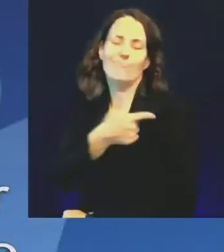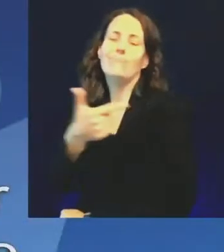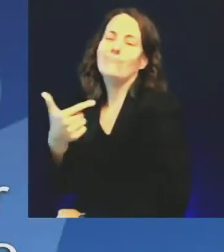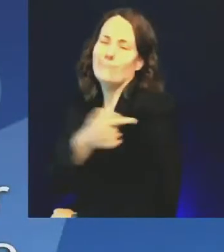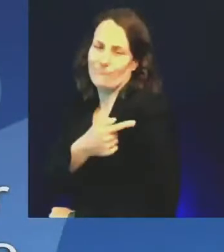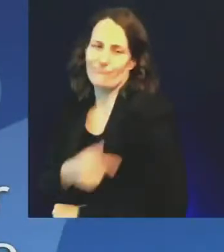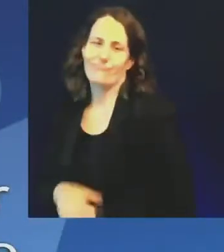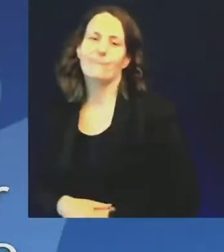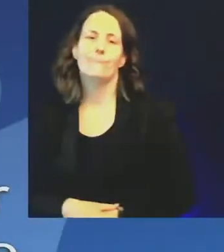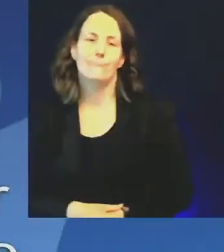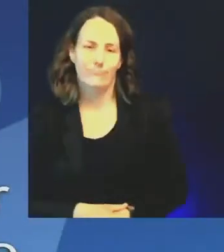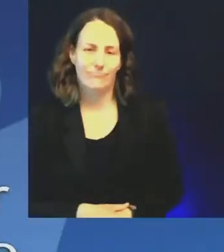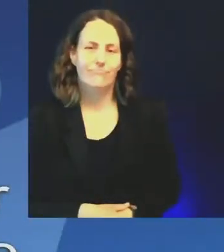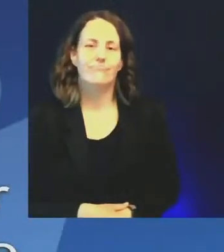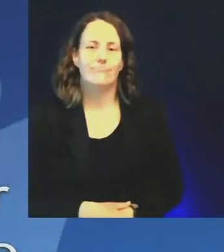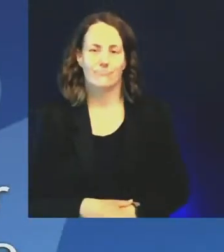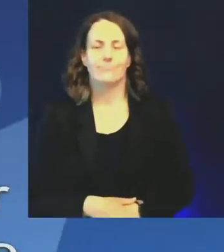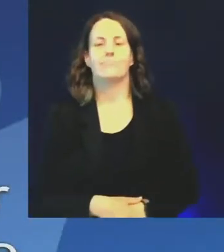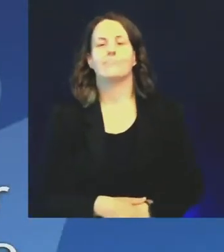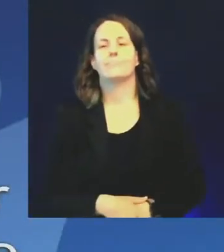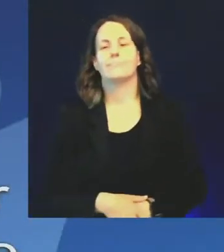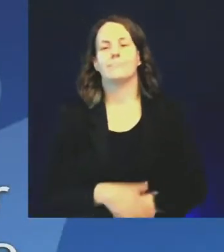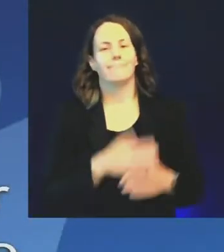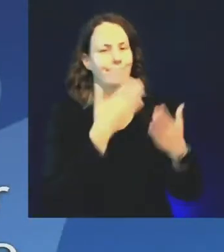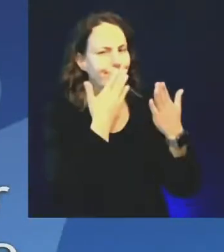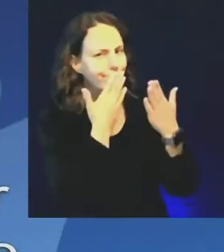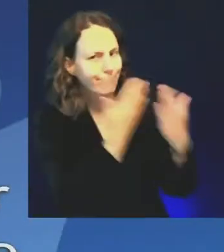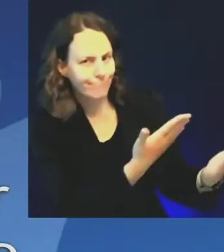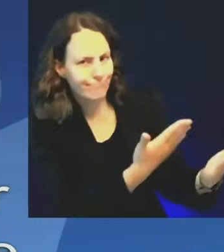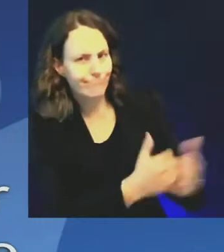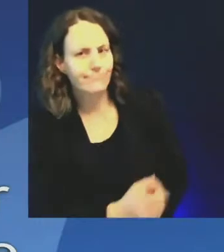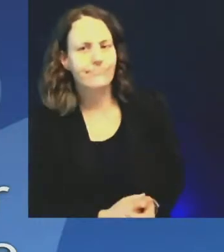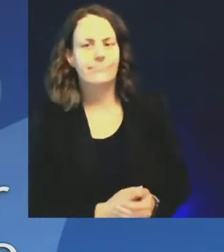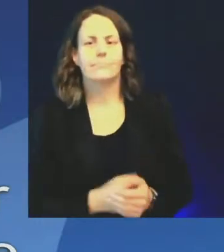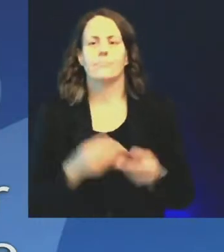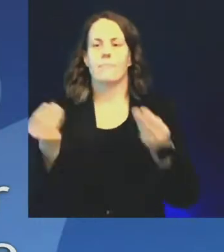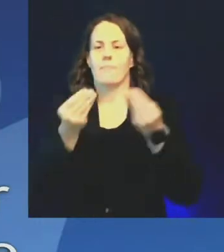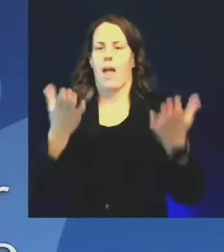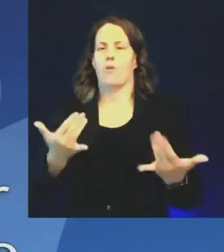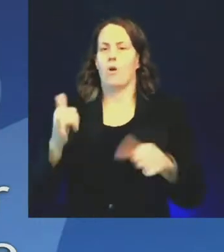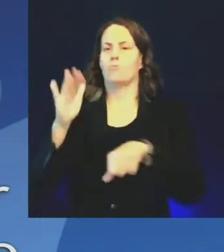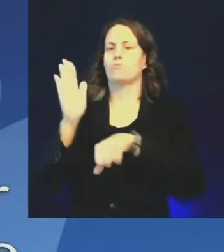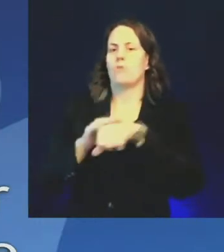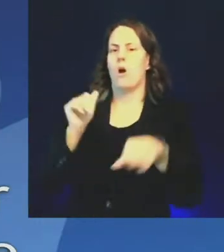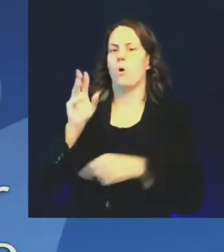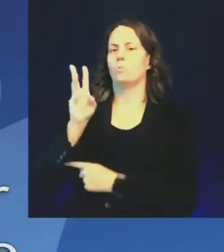Thank you for that. Now to David Wahlberg, Wisconsin State Journal.